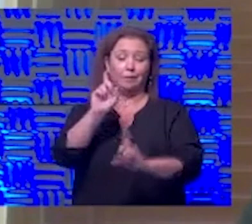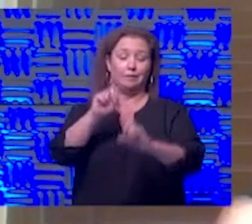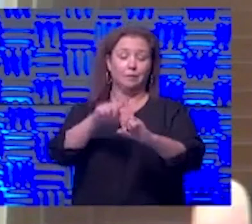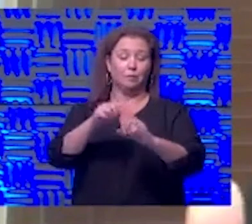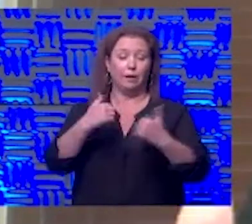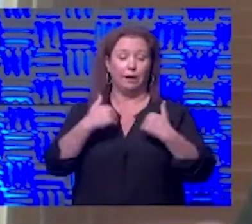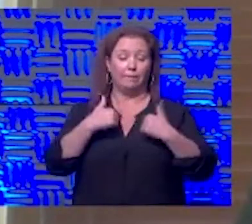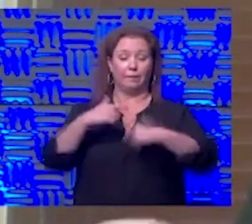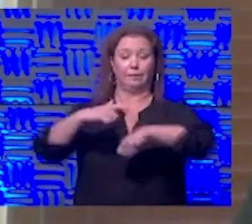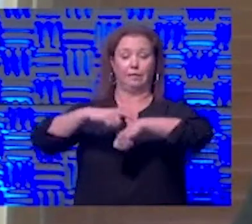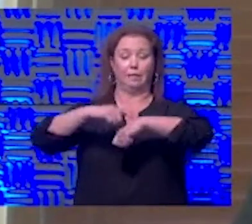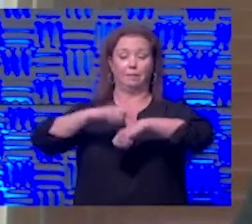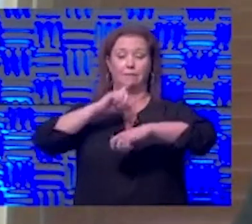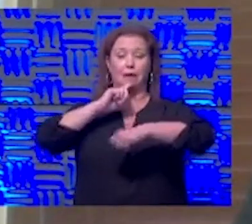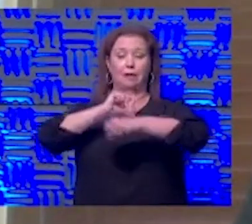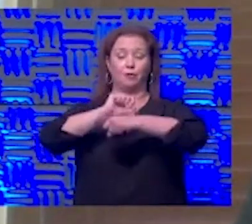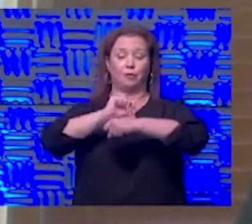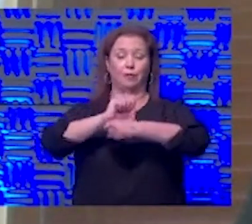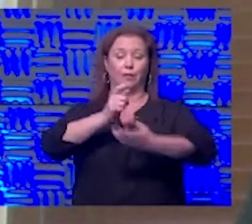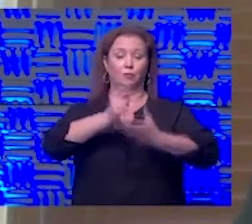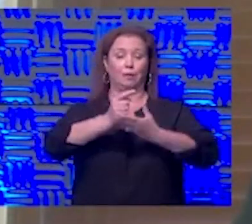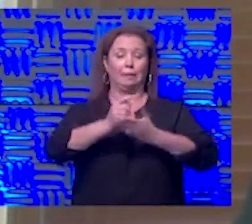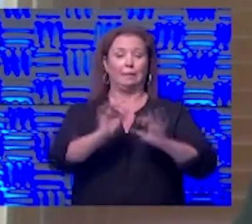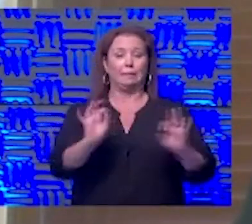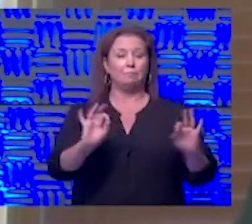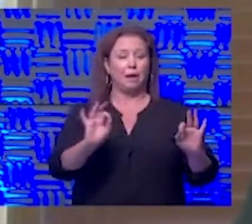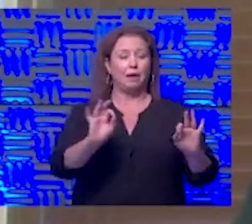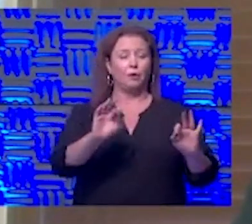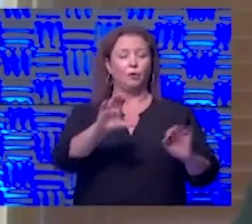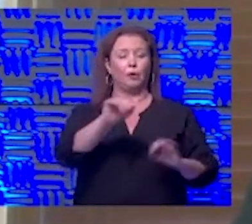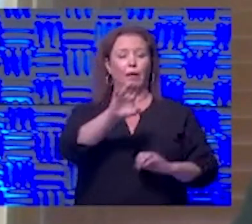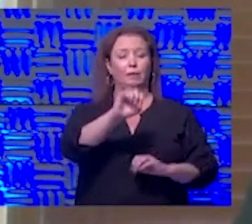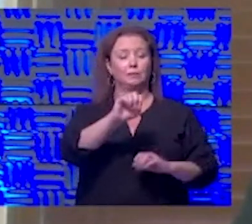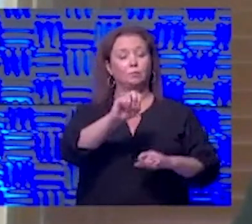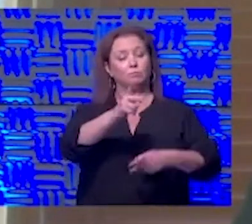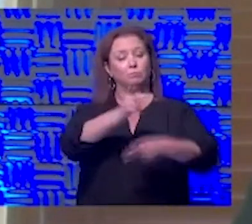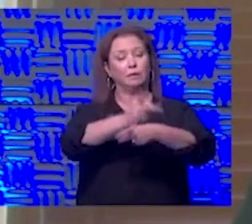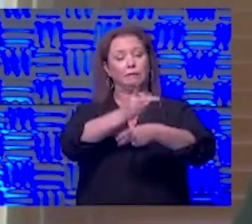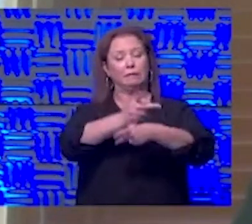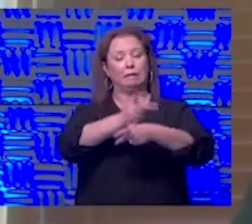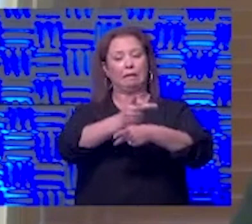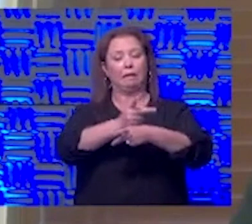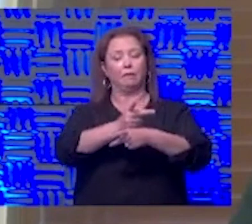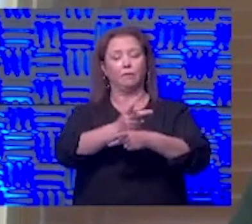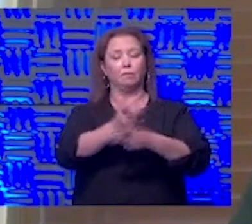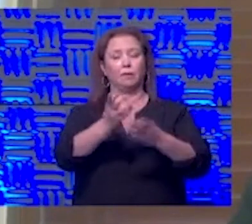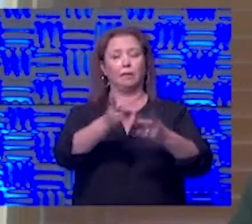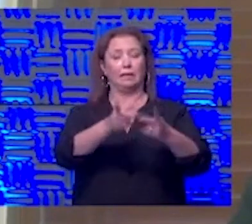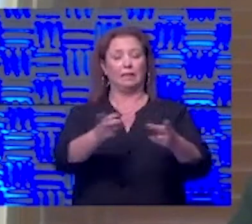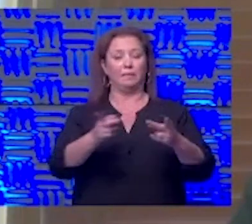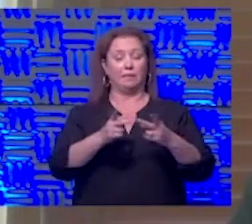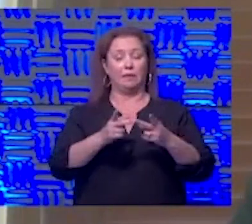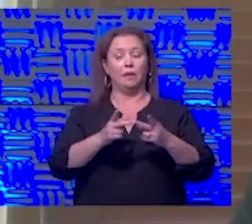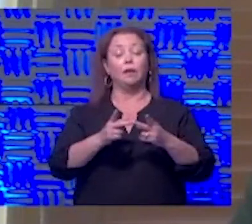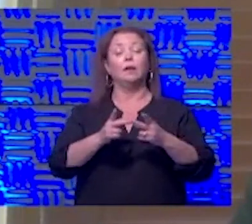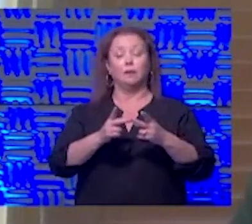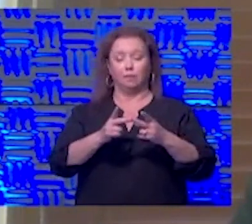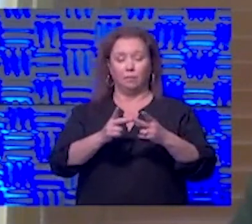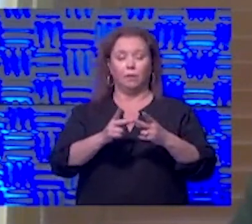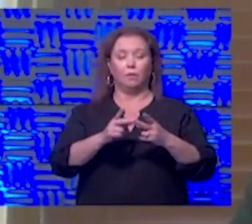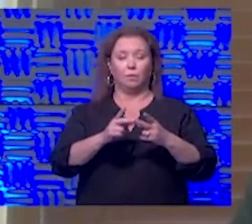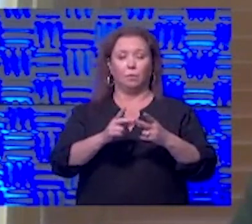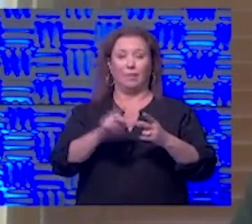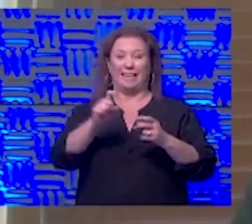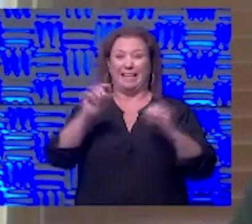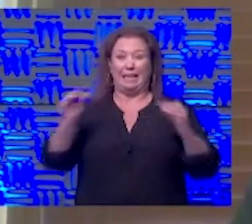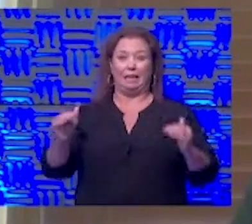actually, treat these minor cases, we can take care of those things typically in the facility. When people do need another